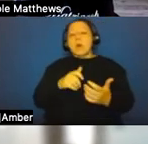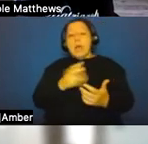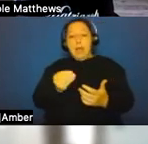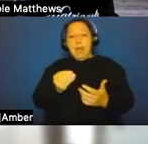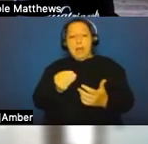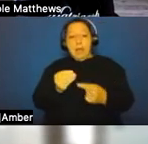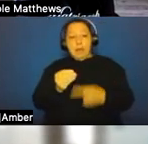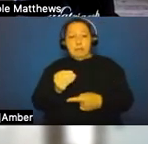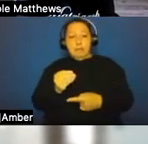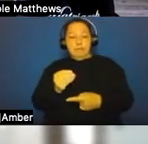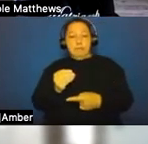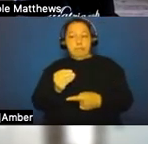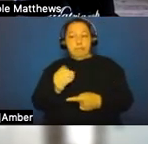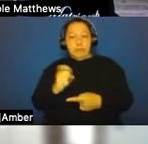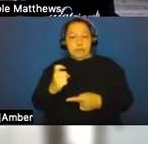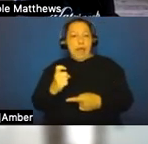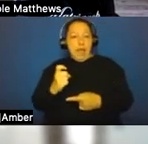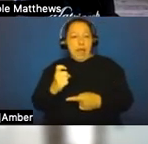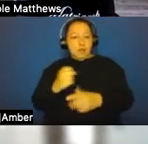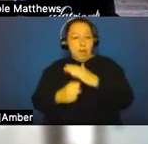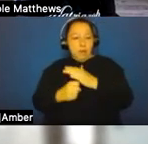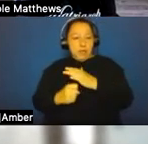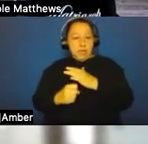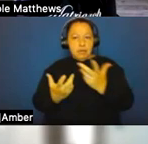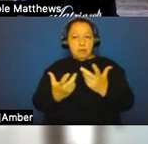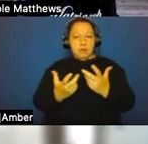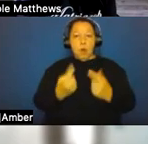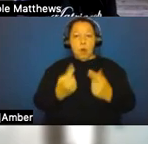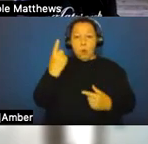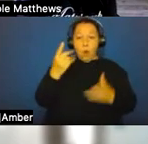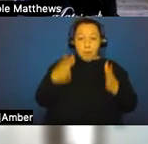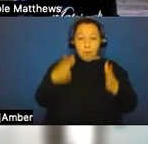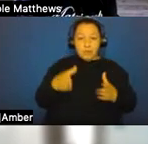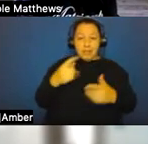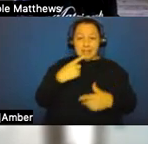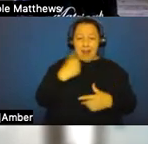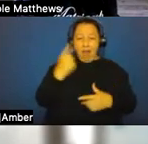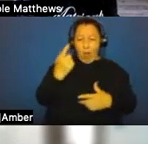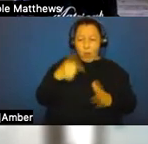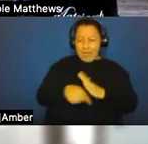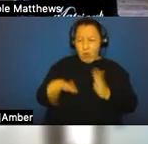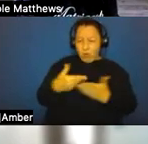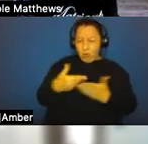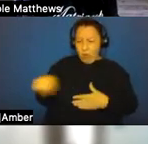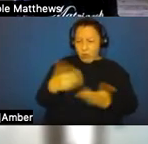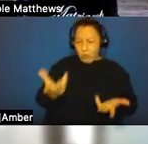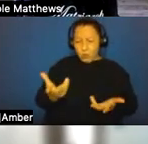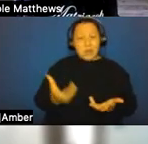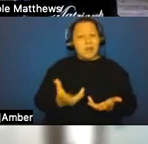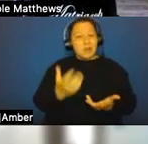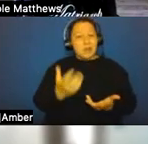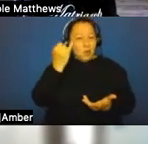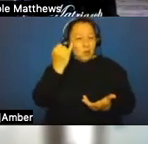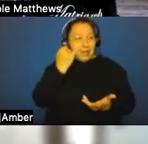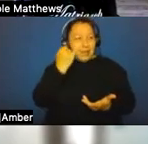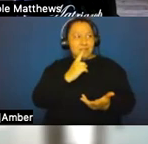said, I thought we killed all of you. And so if there's a belief that we don't even exist anymore, it's